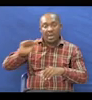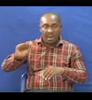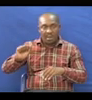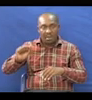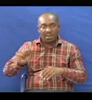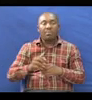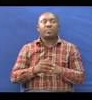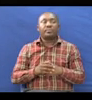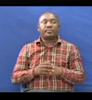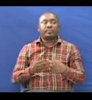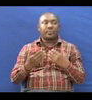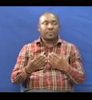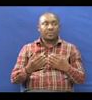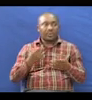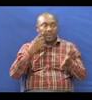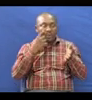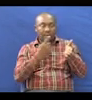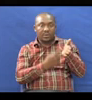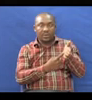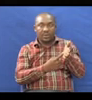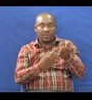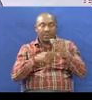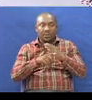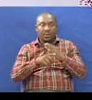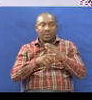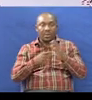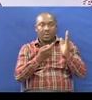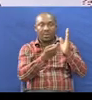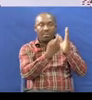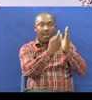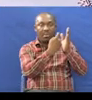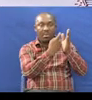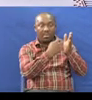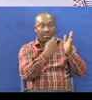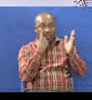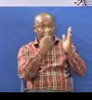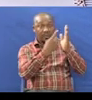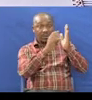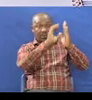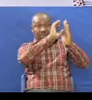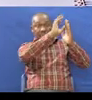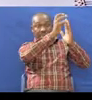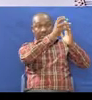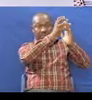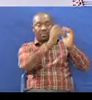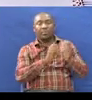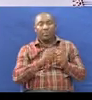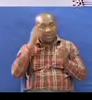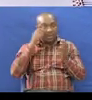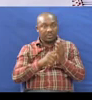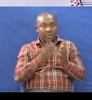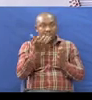shown here in the map, a map of Tanzania here. This is where the